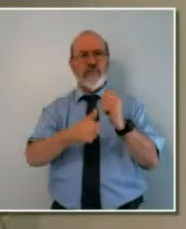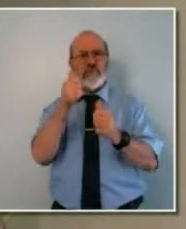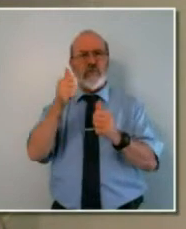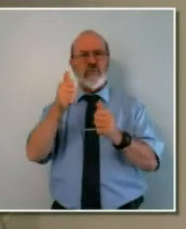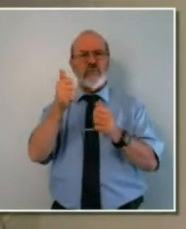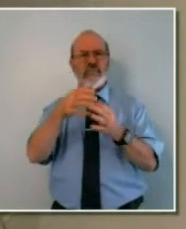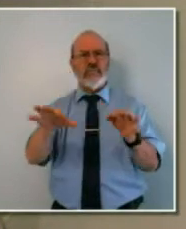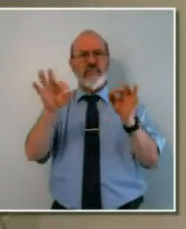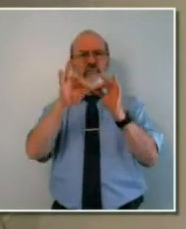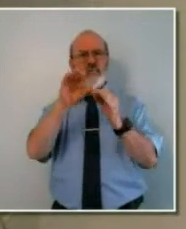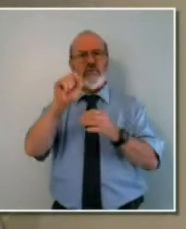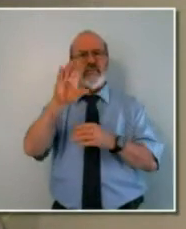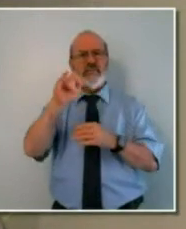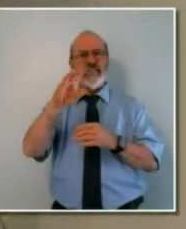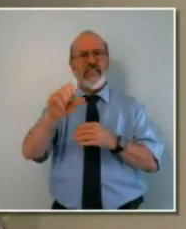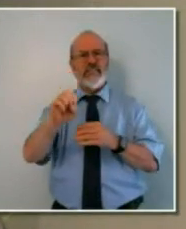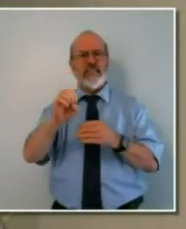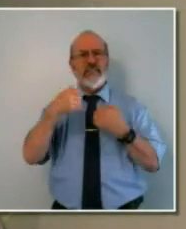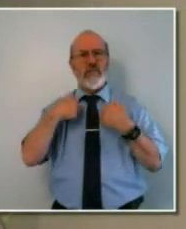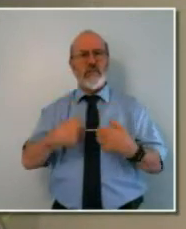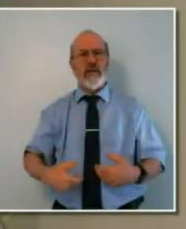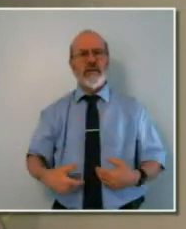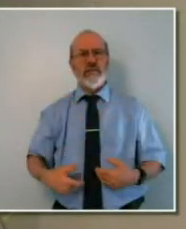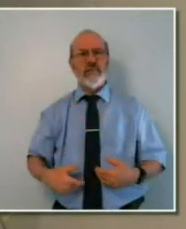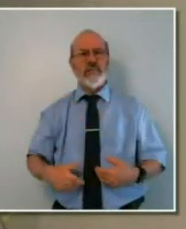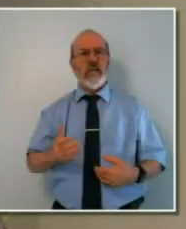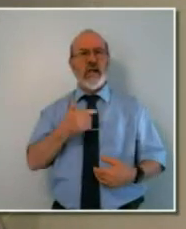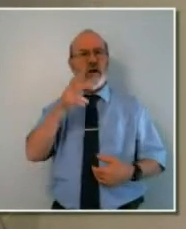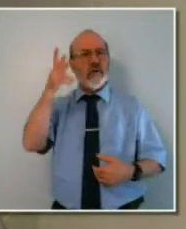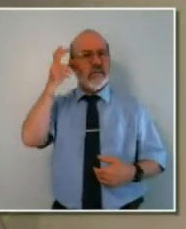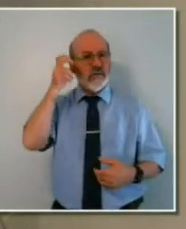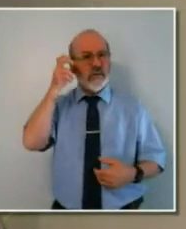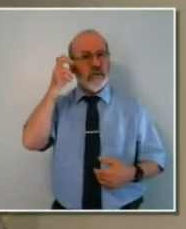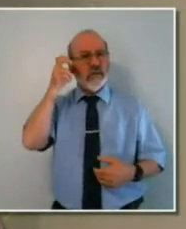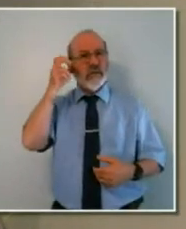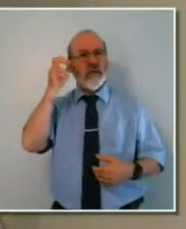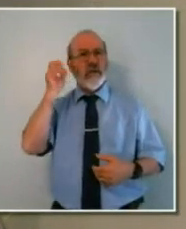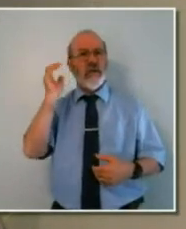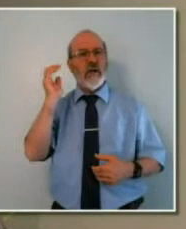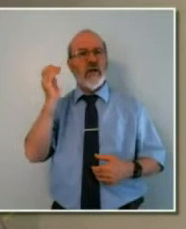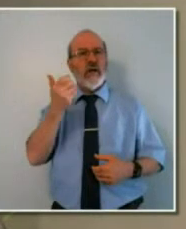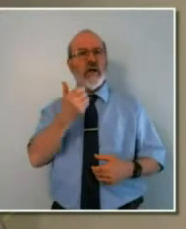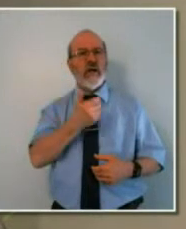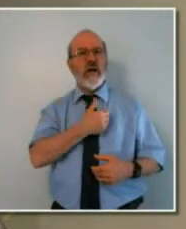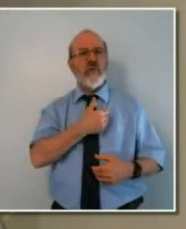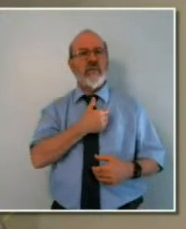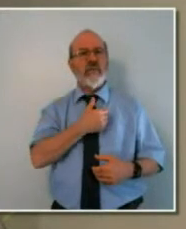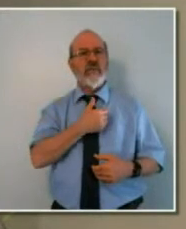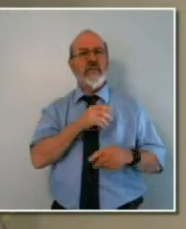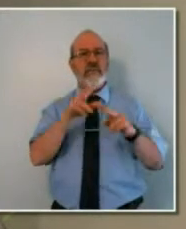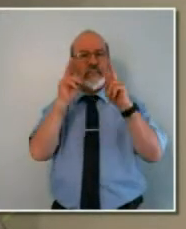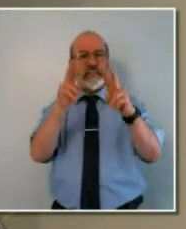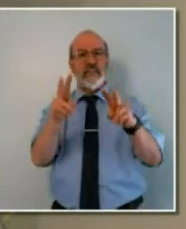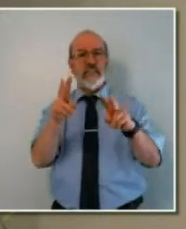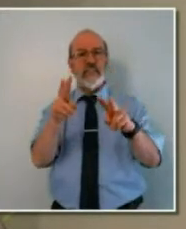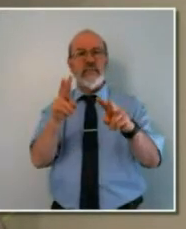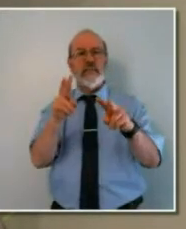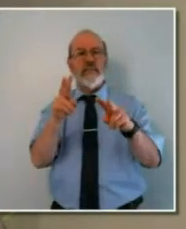our physical being, our hearing, our and our seeing.